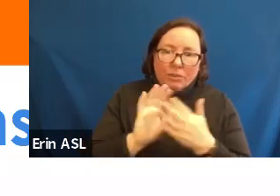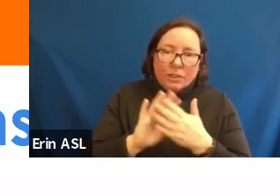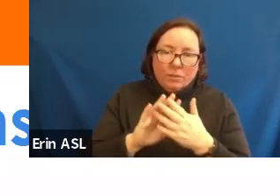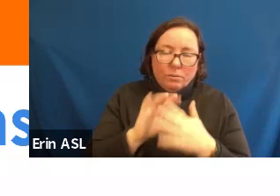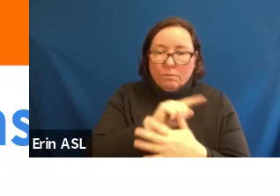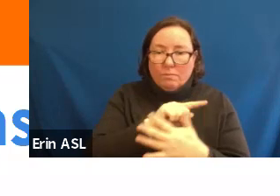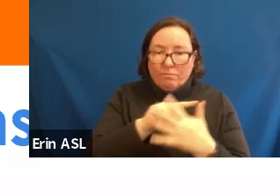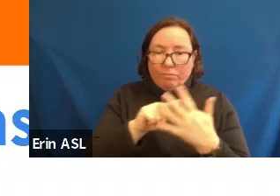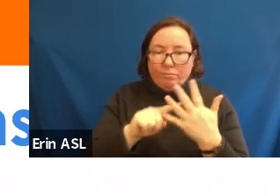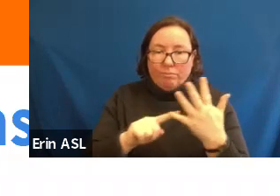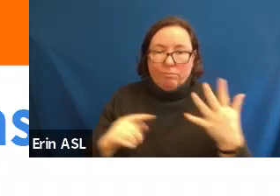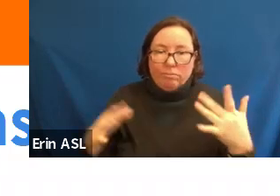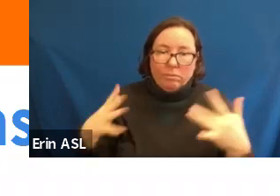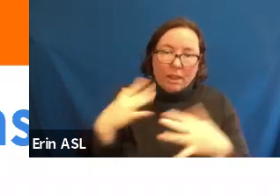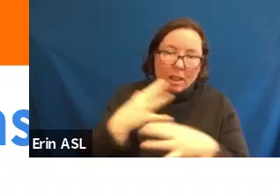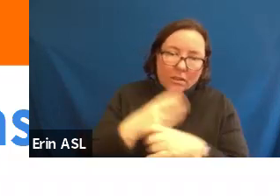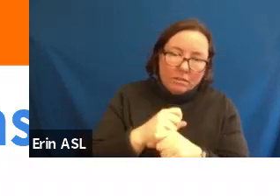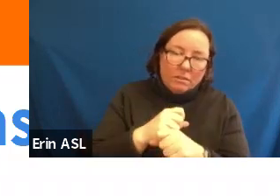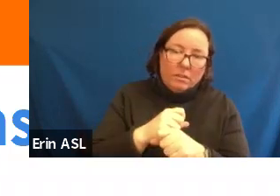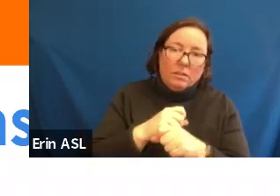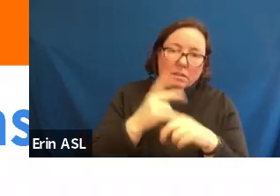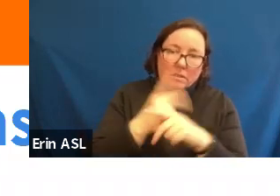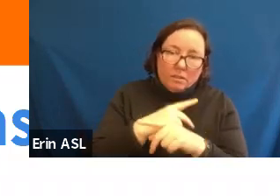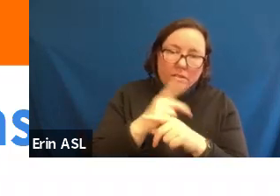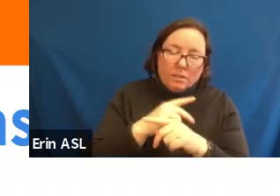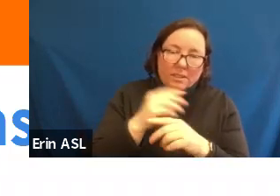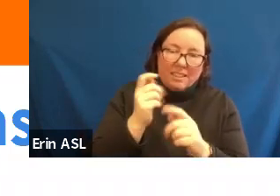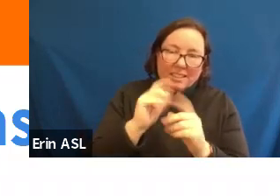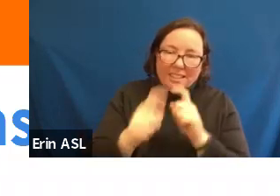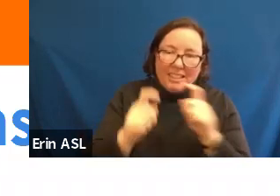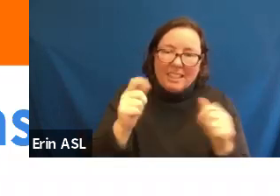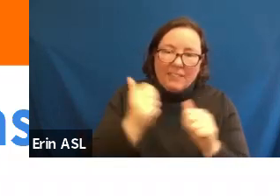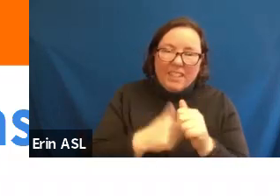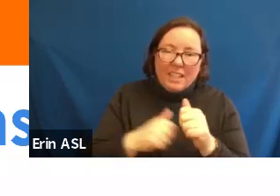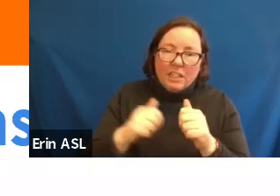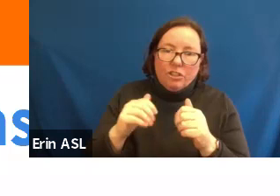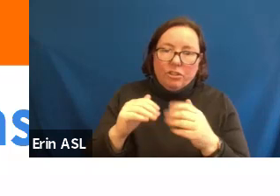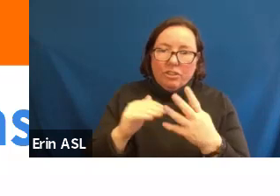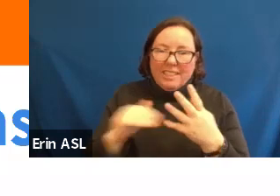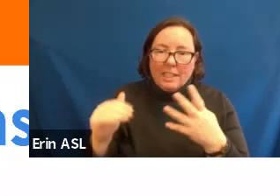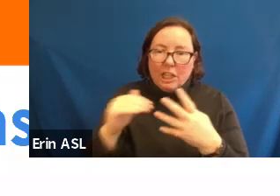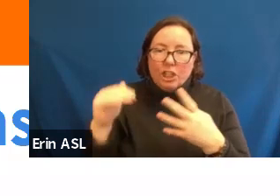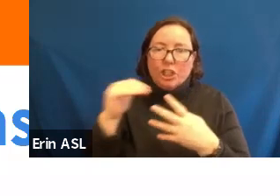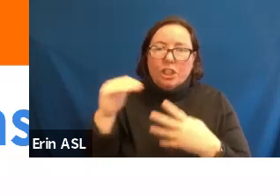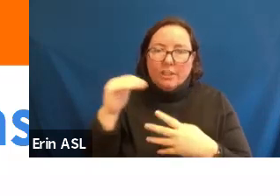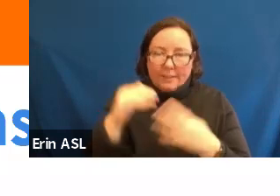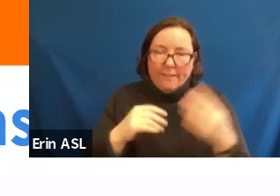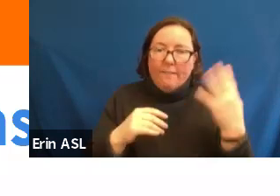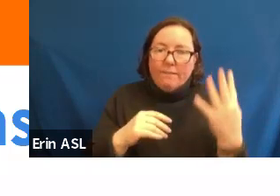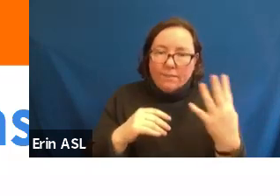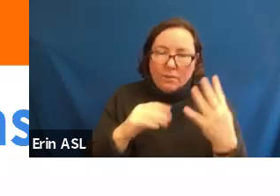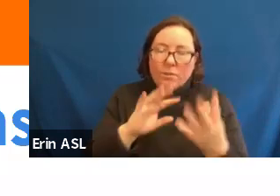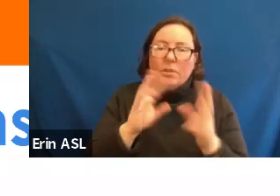is combined to give each census tract a tier. There are 4 tiers and each tier has